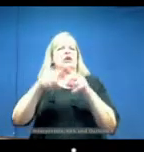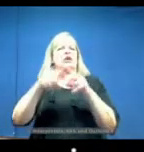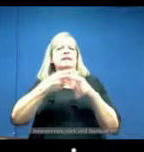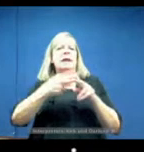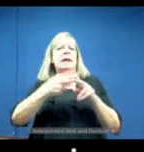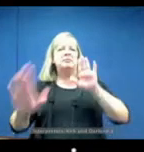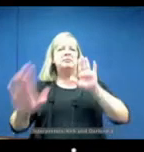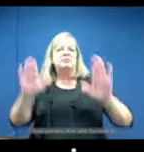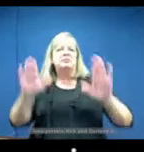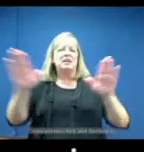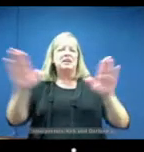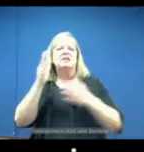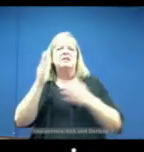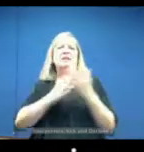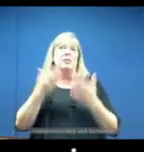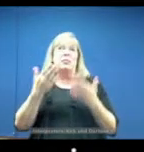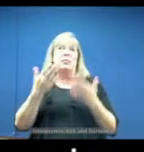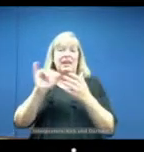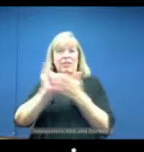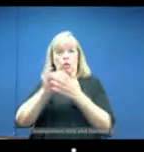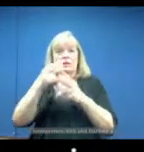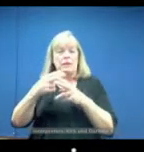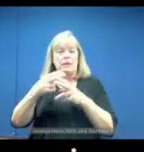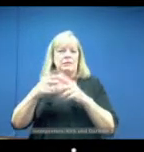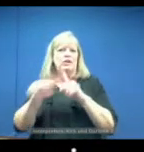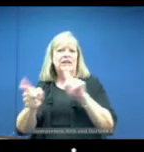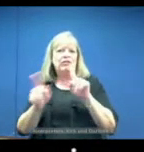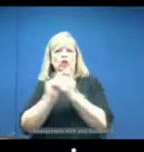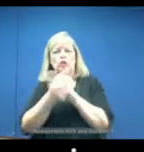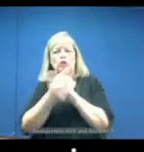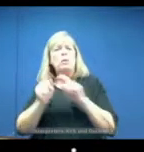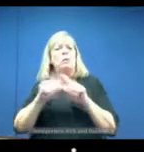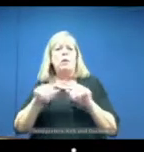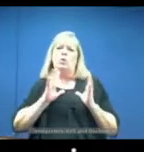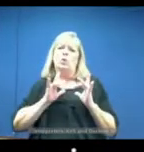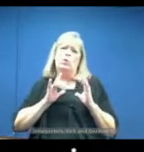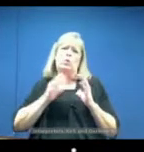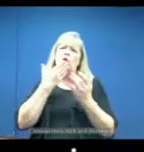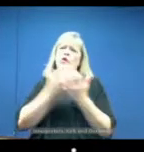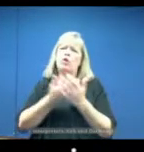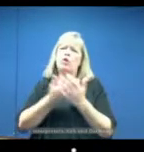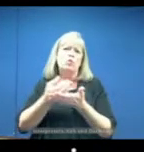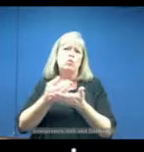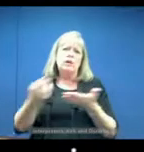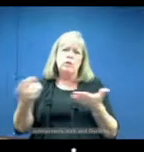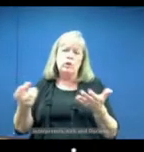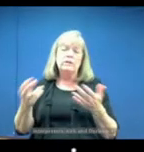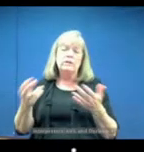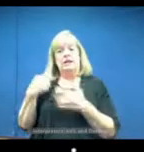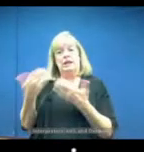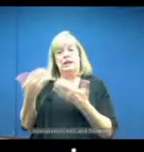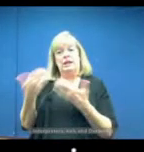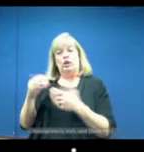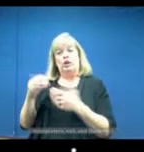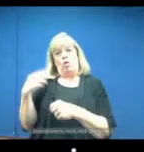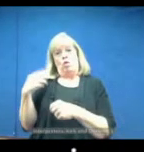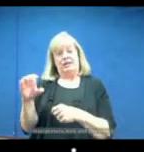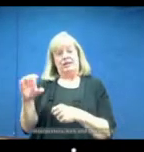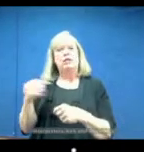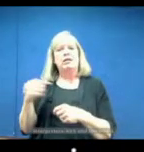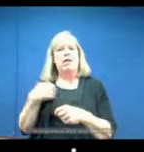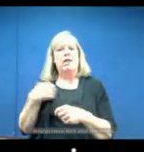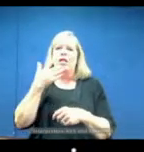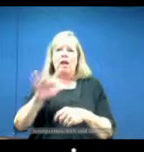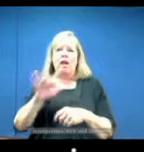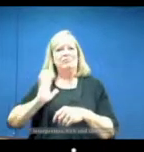may not still be in existence, but they are very good resources. And at least in D.C., I was fortunate to be on the board